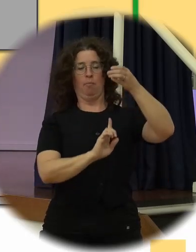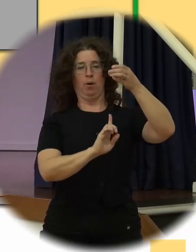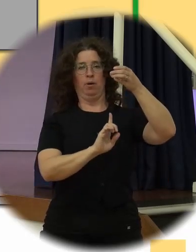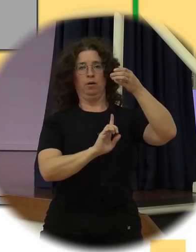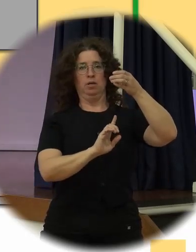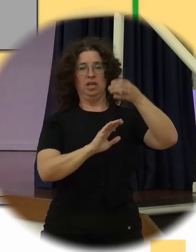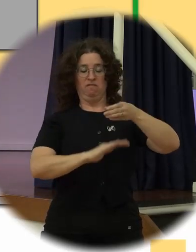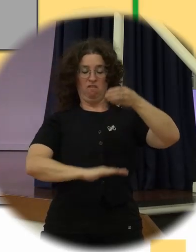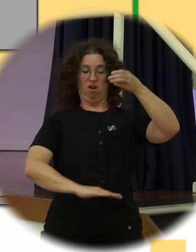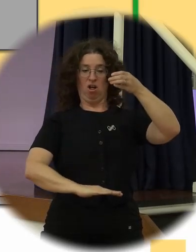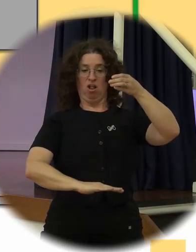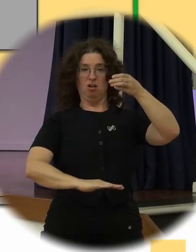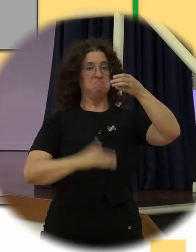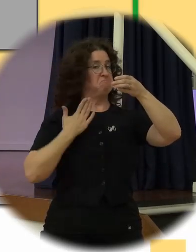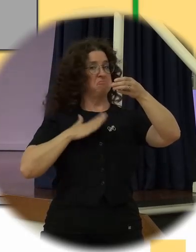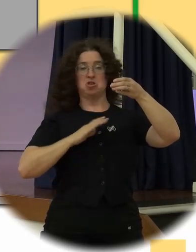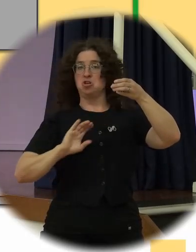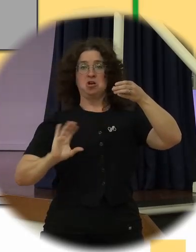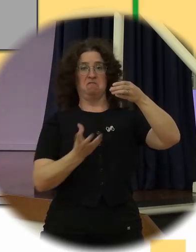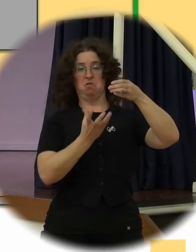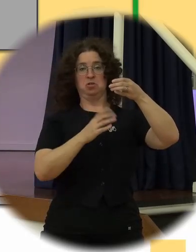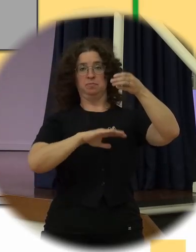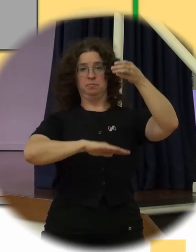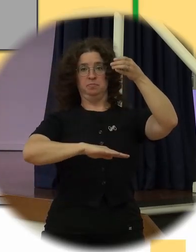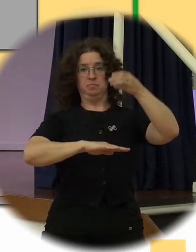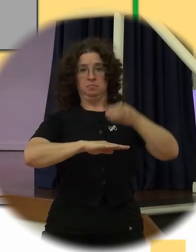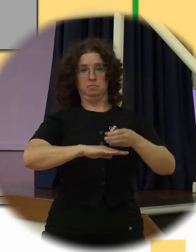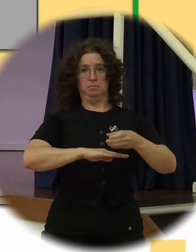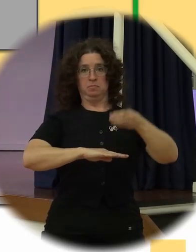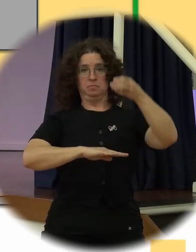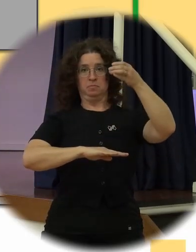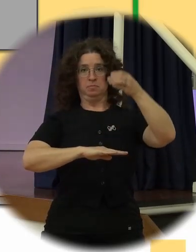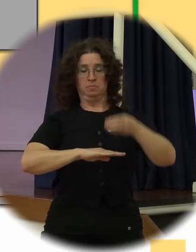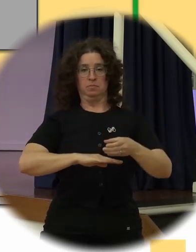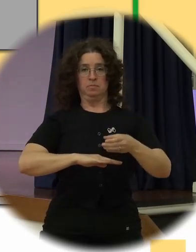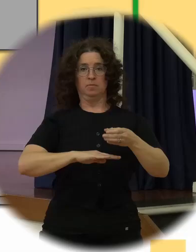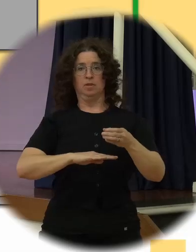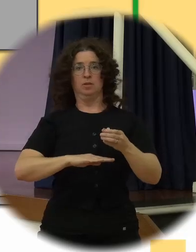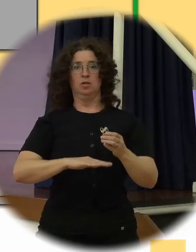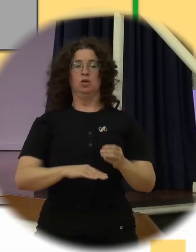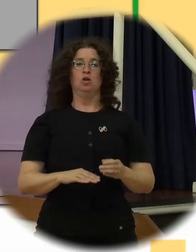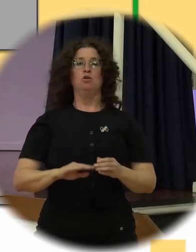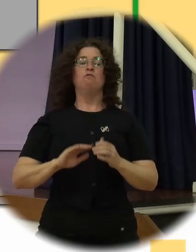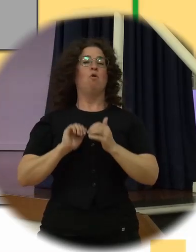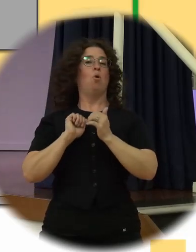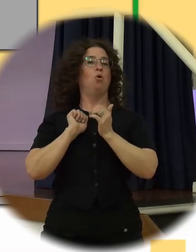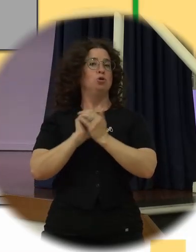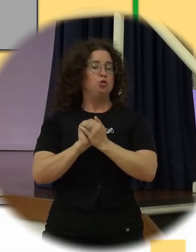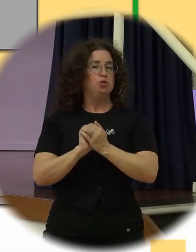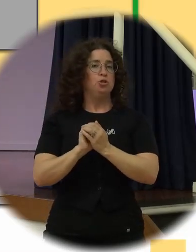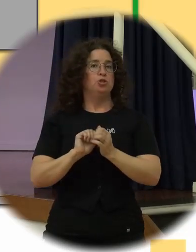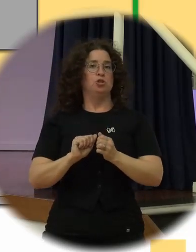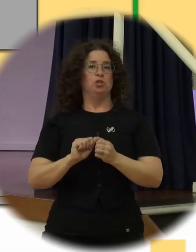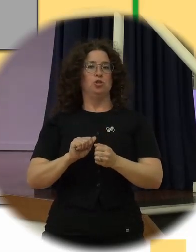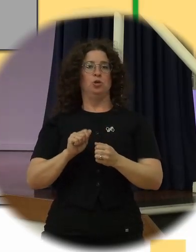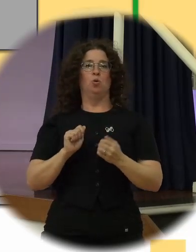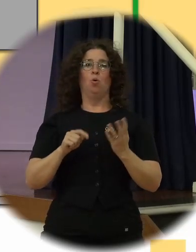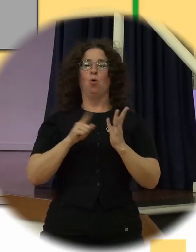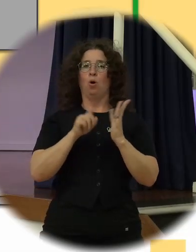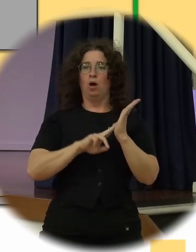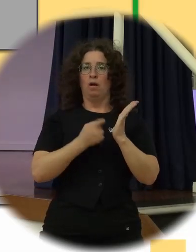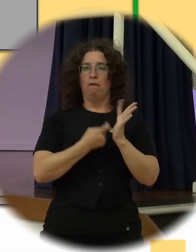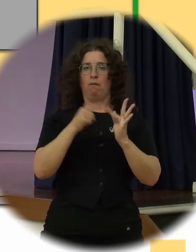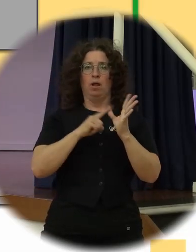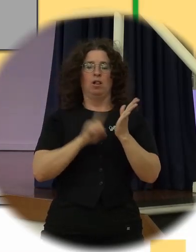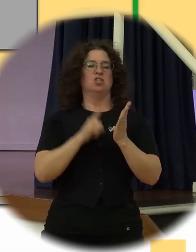stops putting force, which in rigid body and Unity or Unreal, it's just apply force, and you tell it which direction and how much pressure. That's